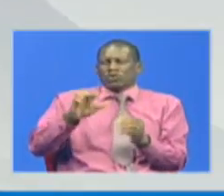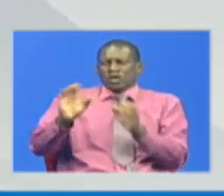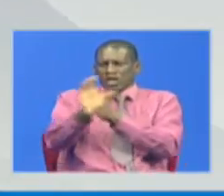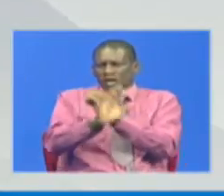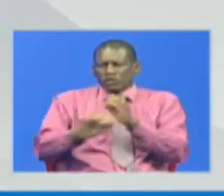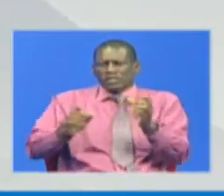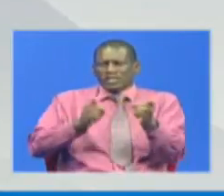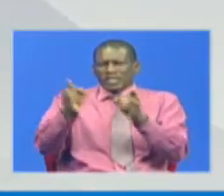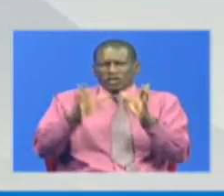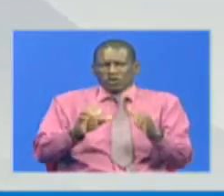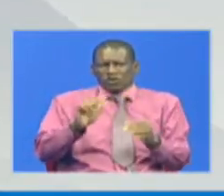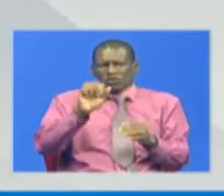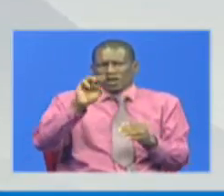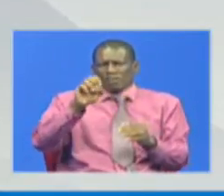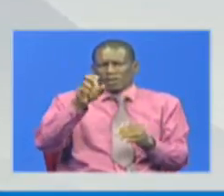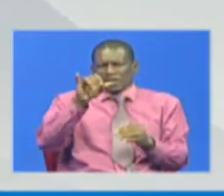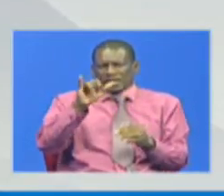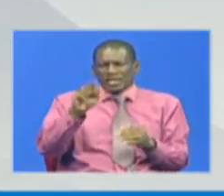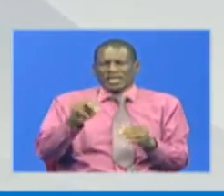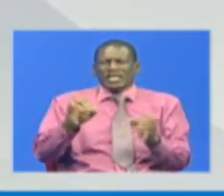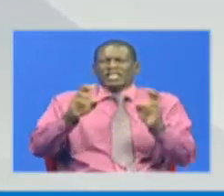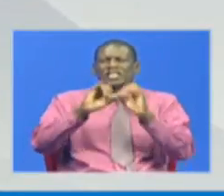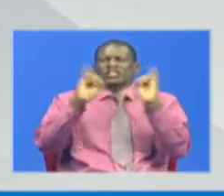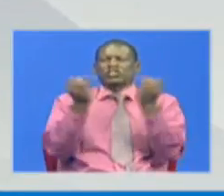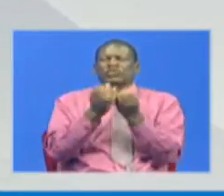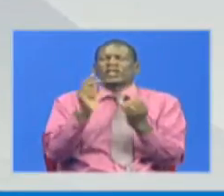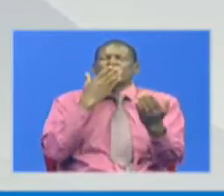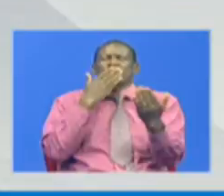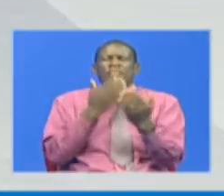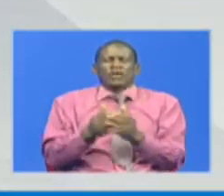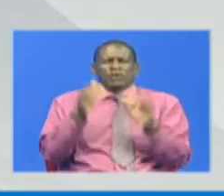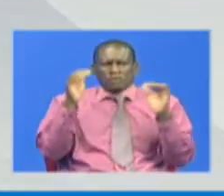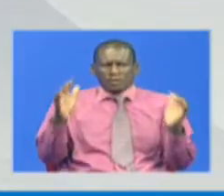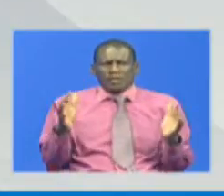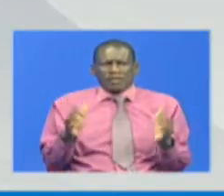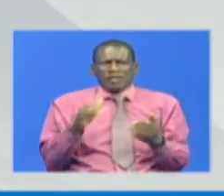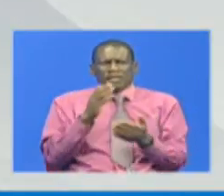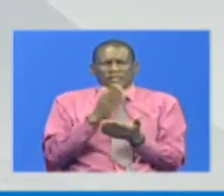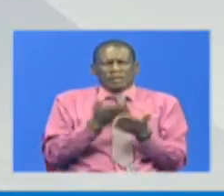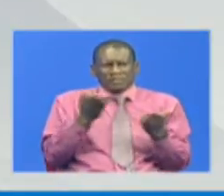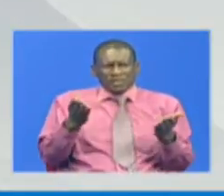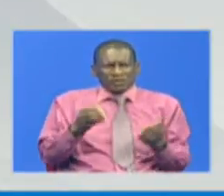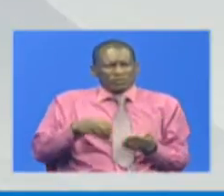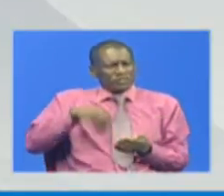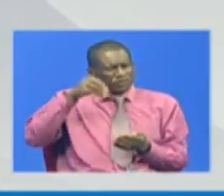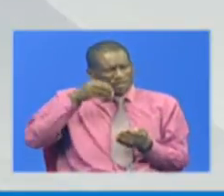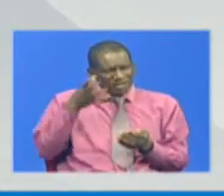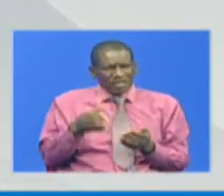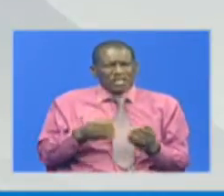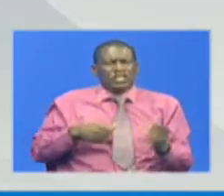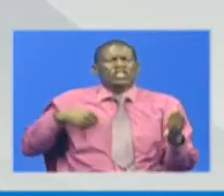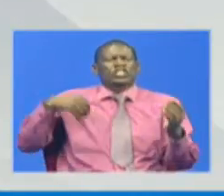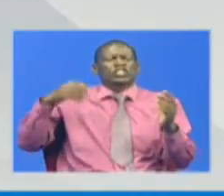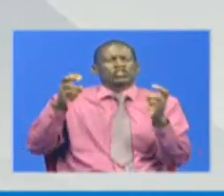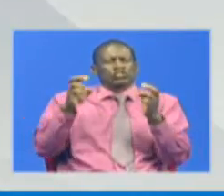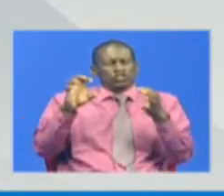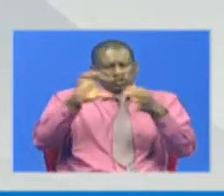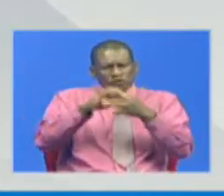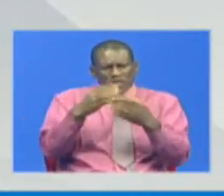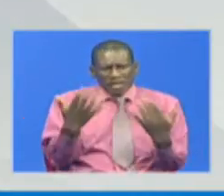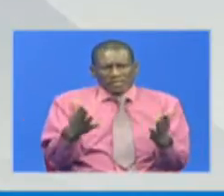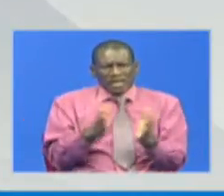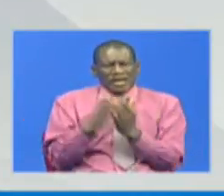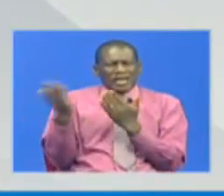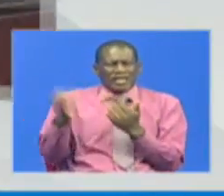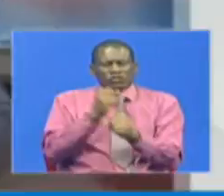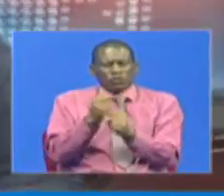the Amani Institute Kenya. Thank you for joining us. Some of the learnings here are unlearn. Reach out, join hands, and let's work